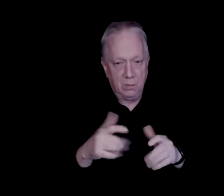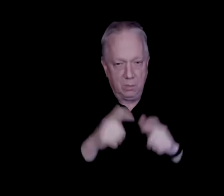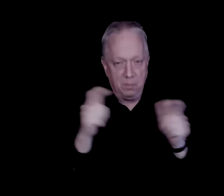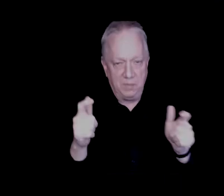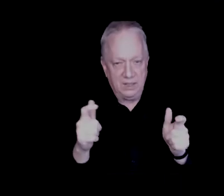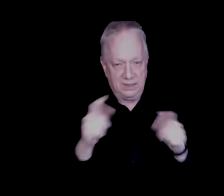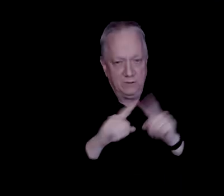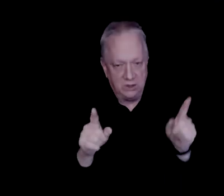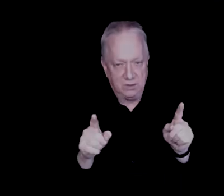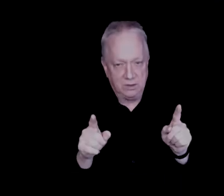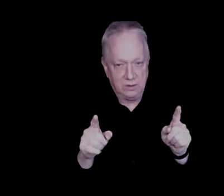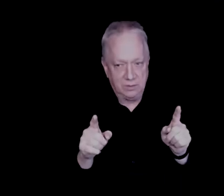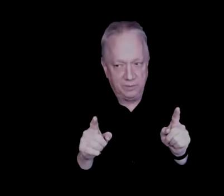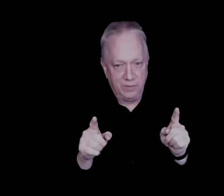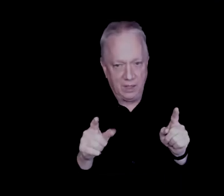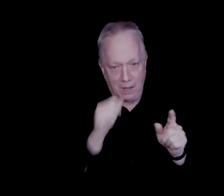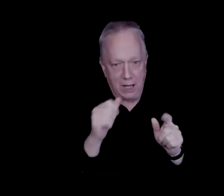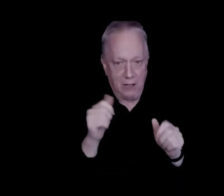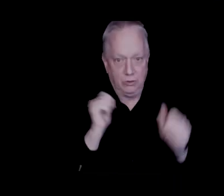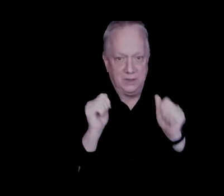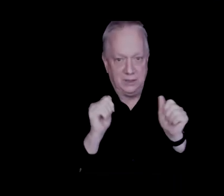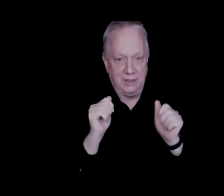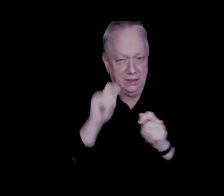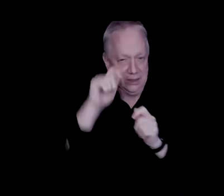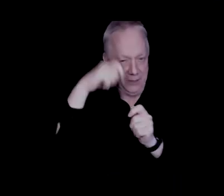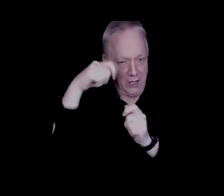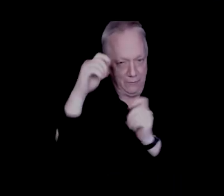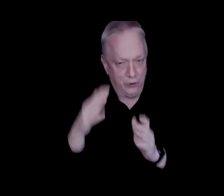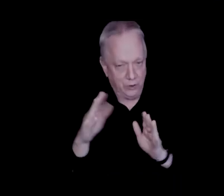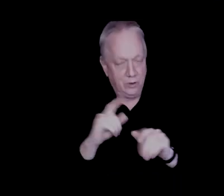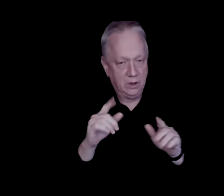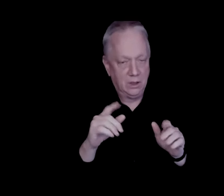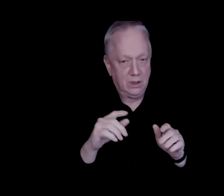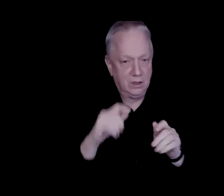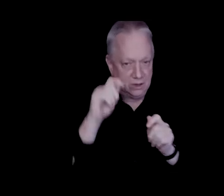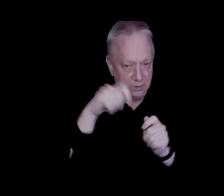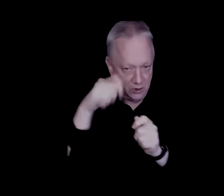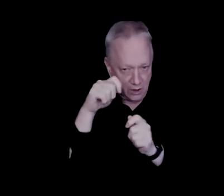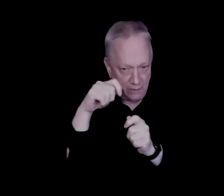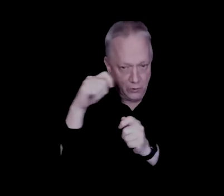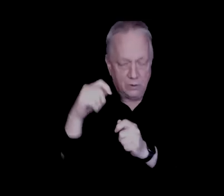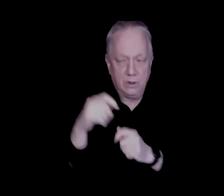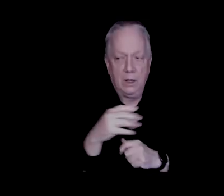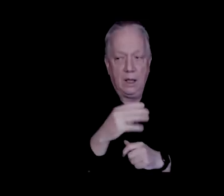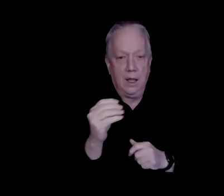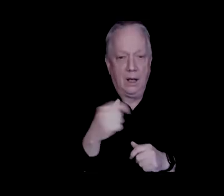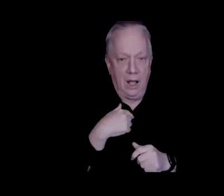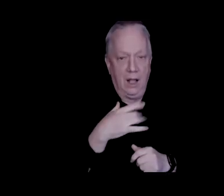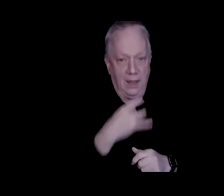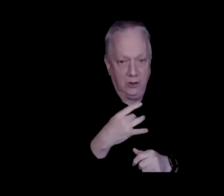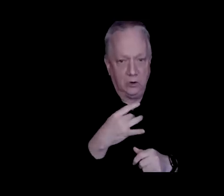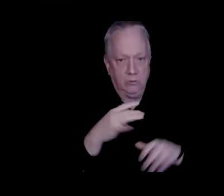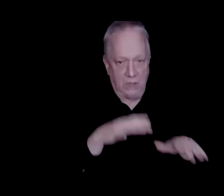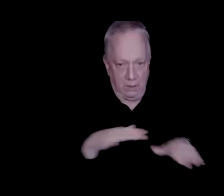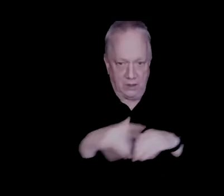big difference. I mean, I'm not a journalist, I'm a cinematographer. And as a cinematographer, I like to take